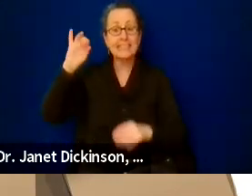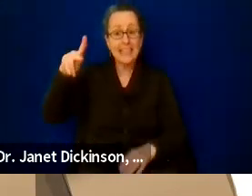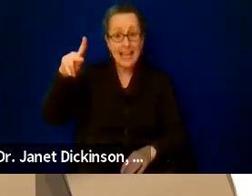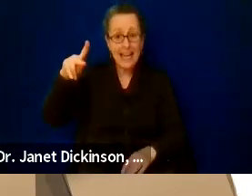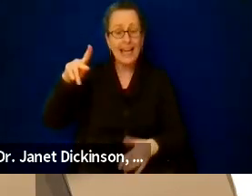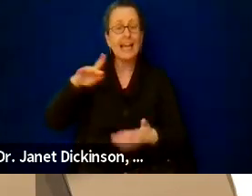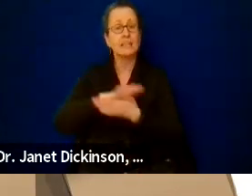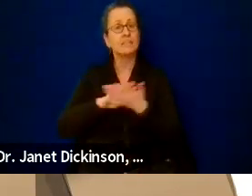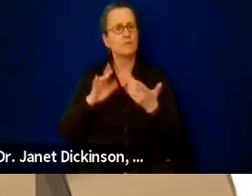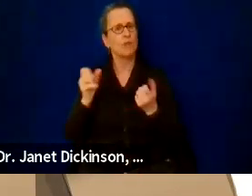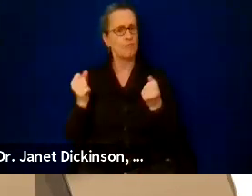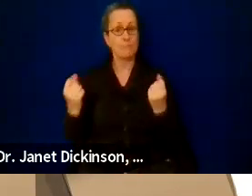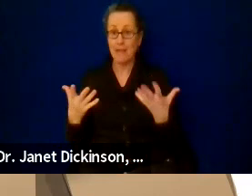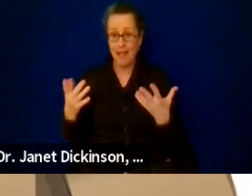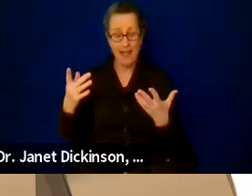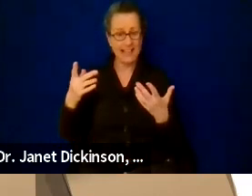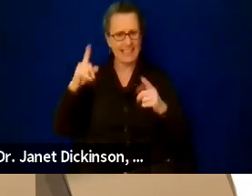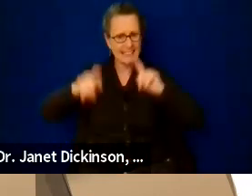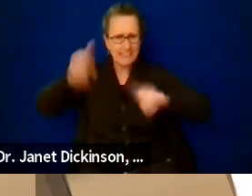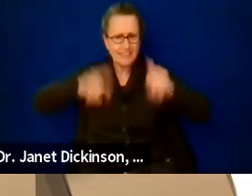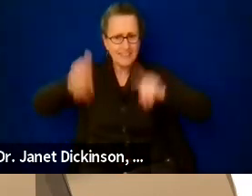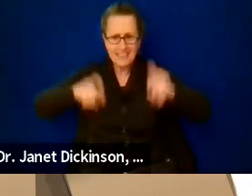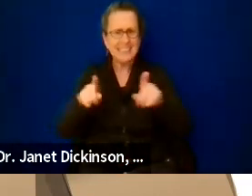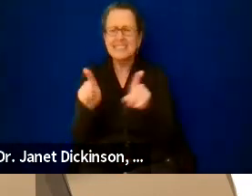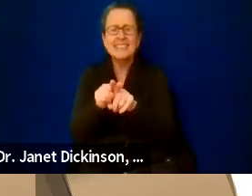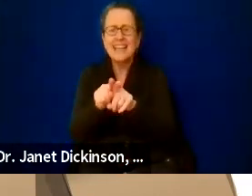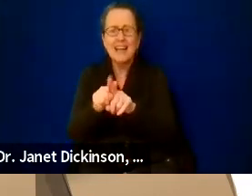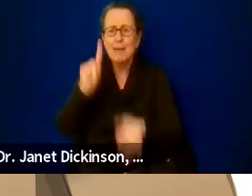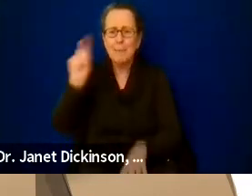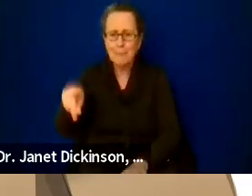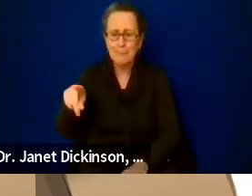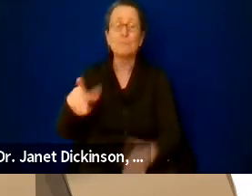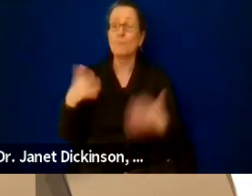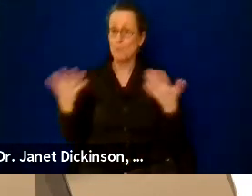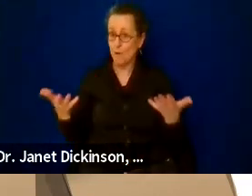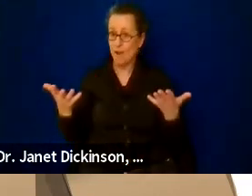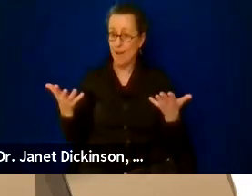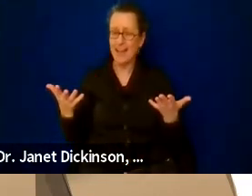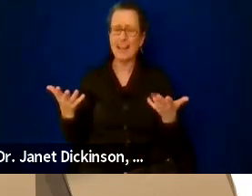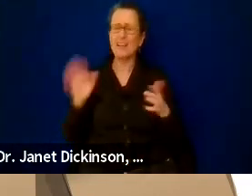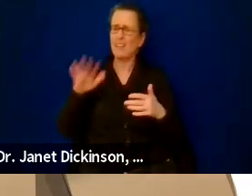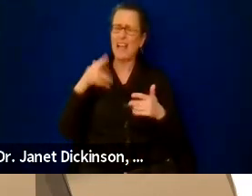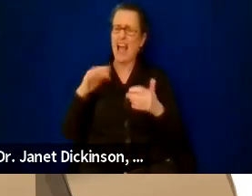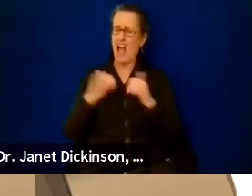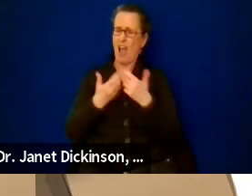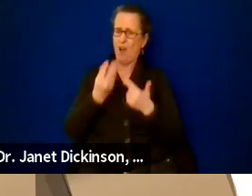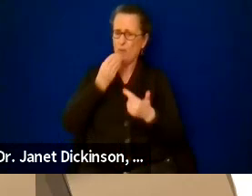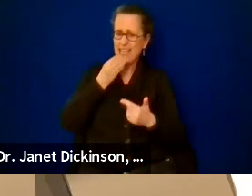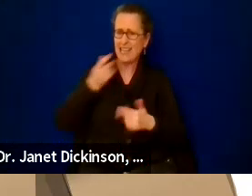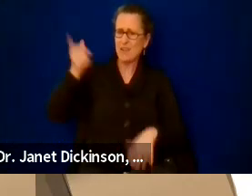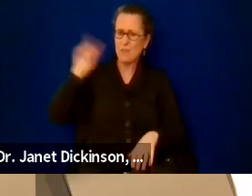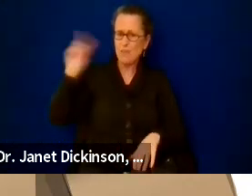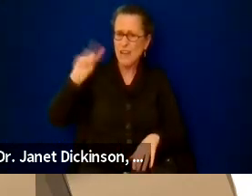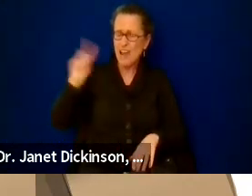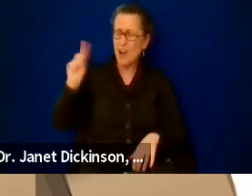in from many people was asking us to explain the breakfast and lunch process. And will there still be a menu